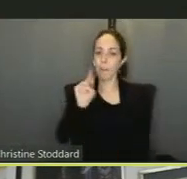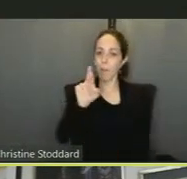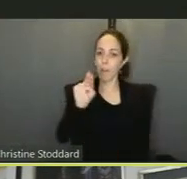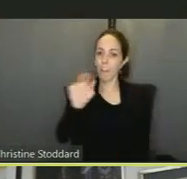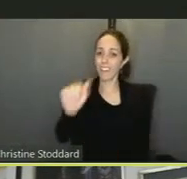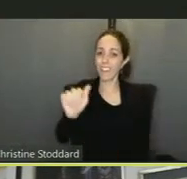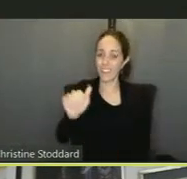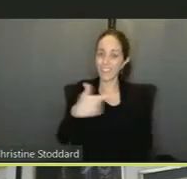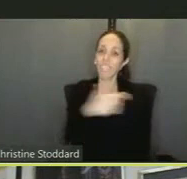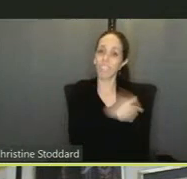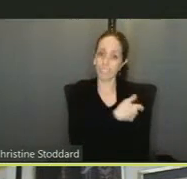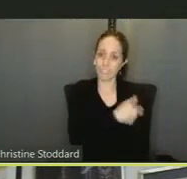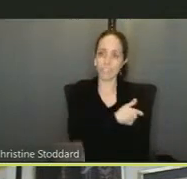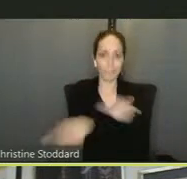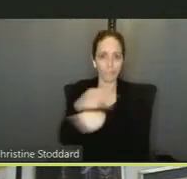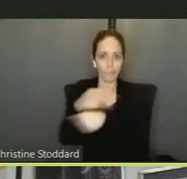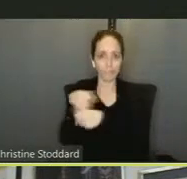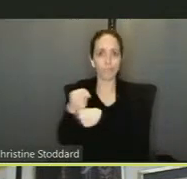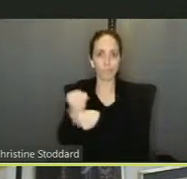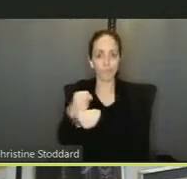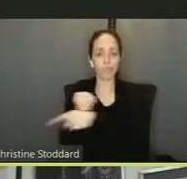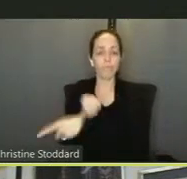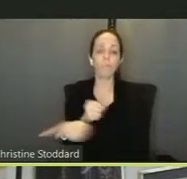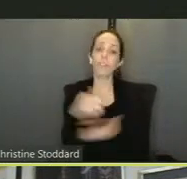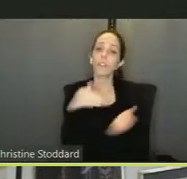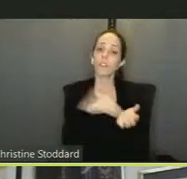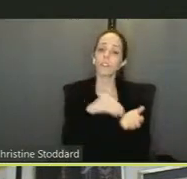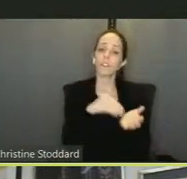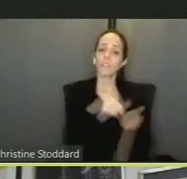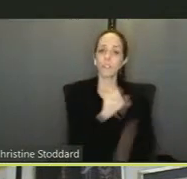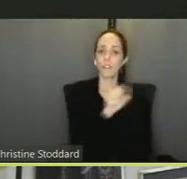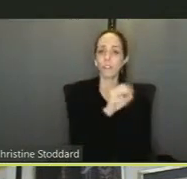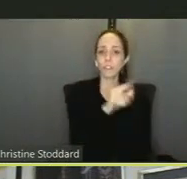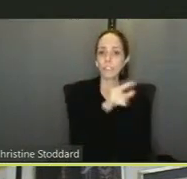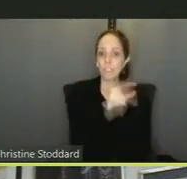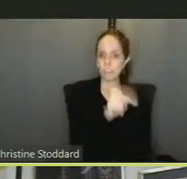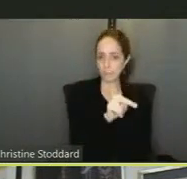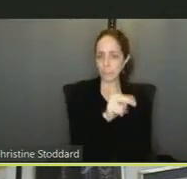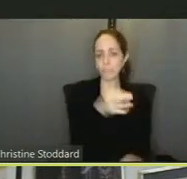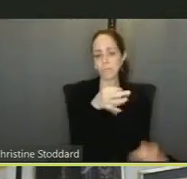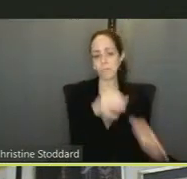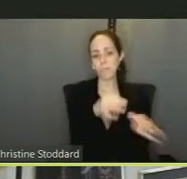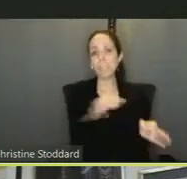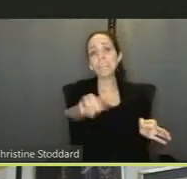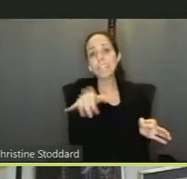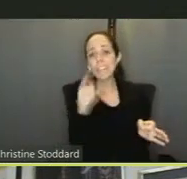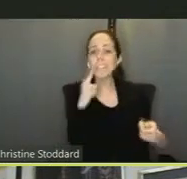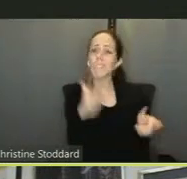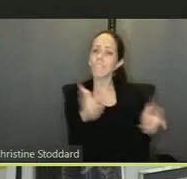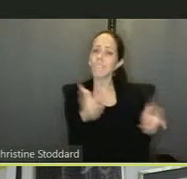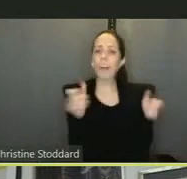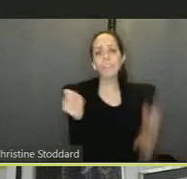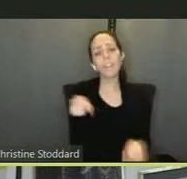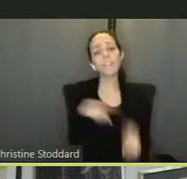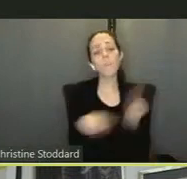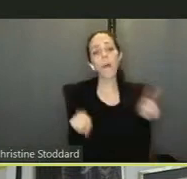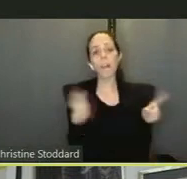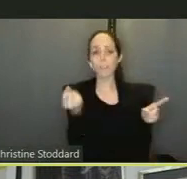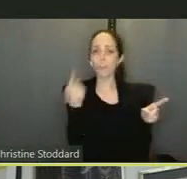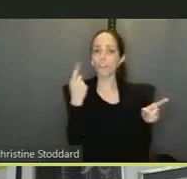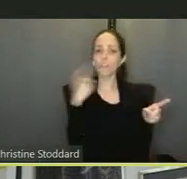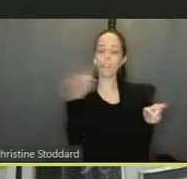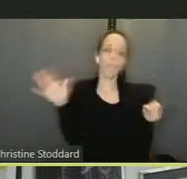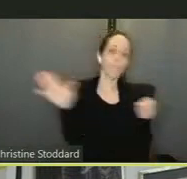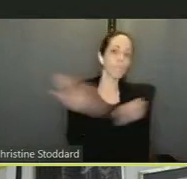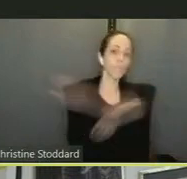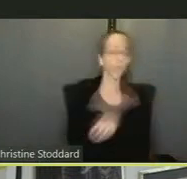vaccines. Dr. Simpson uses a great analogy that, yes, it was incredibly fast, but if you think about it, the entire world was